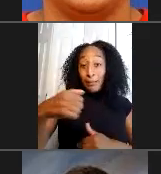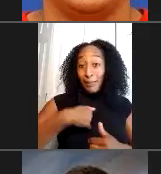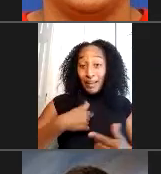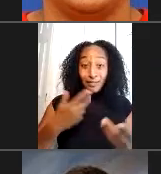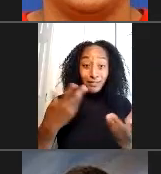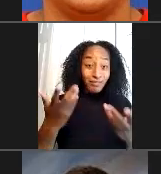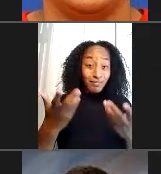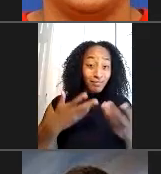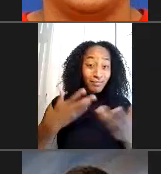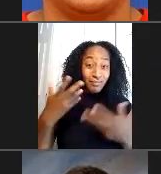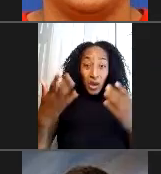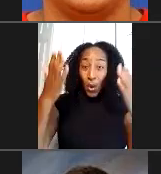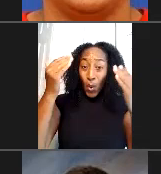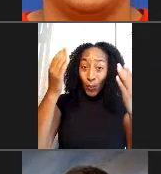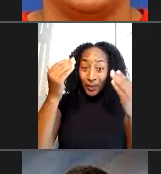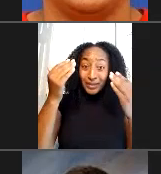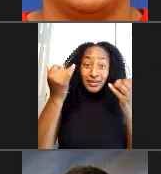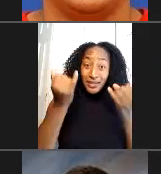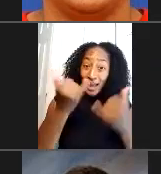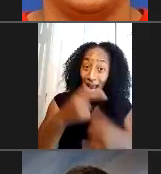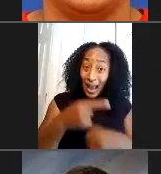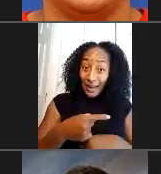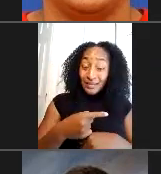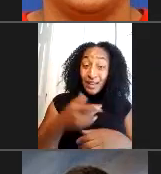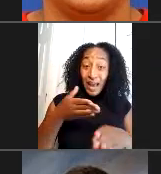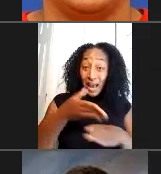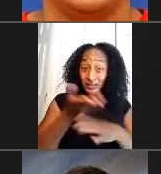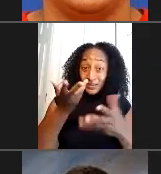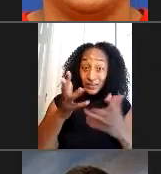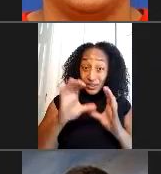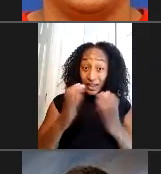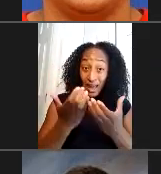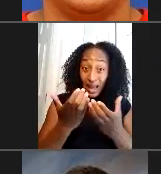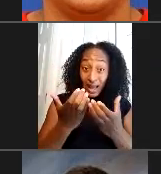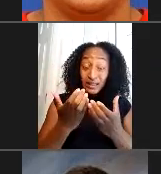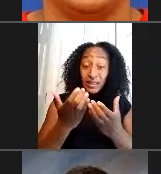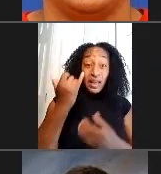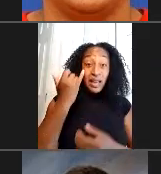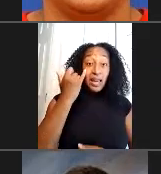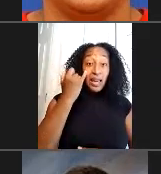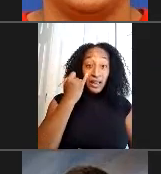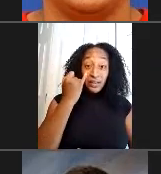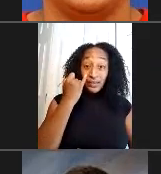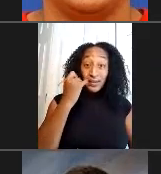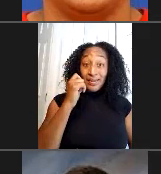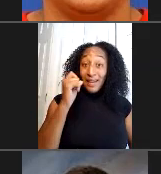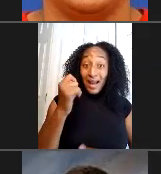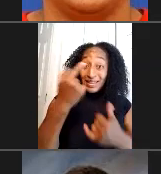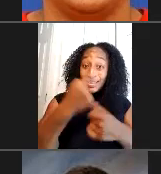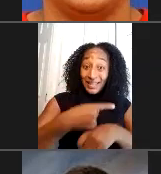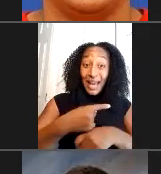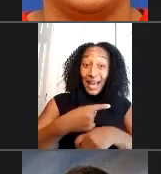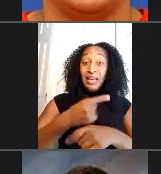hopefully today after we're done. But if not today, then definitely here in the next day or so. By Wednesday's